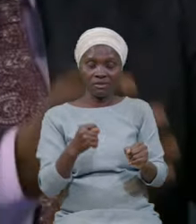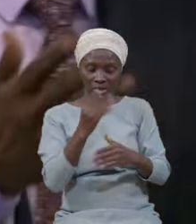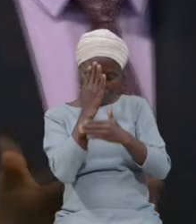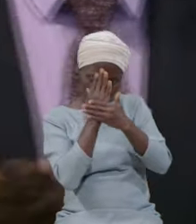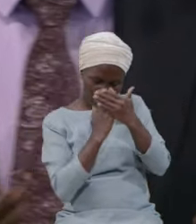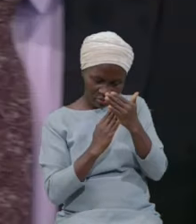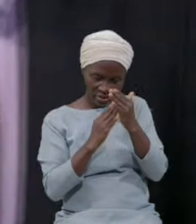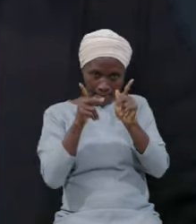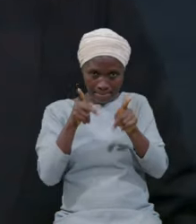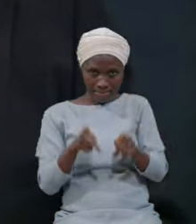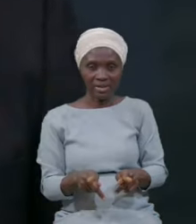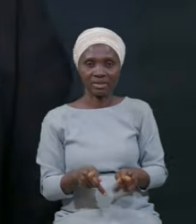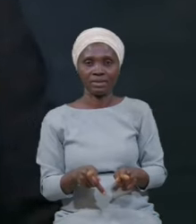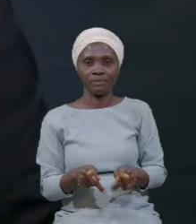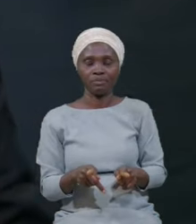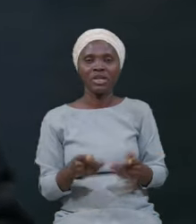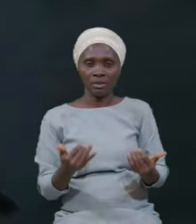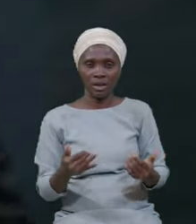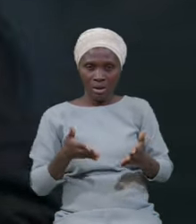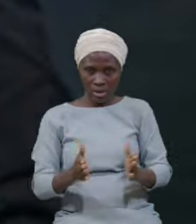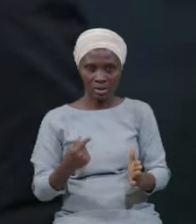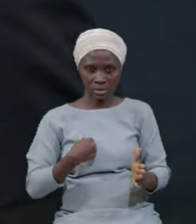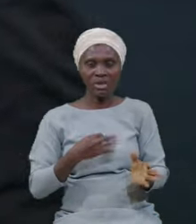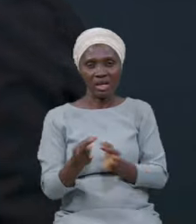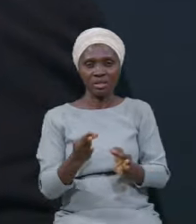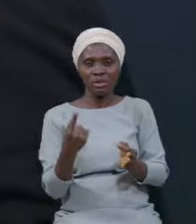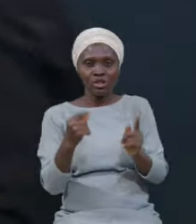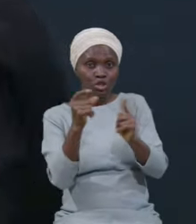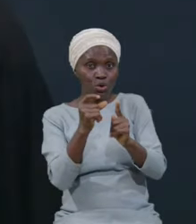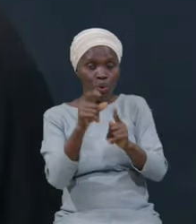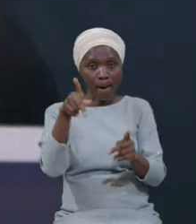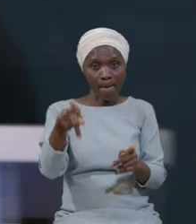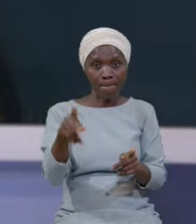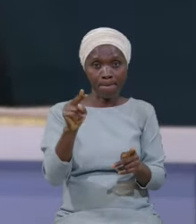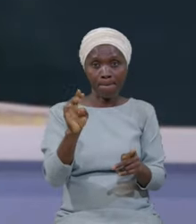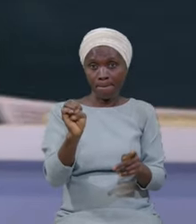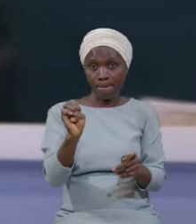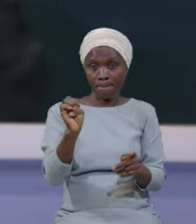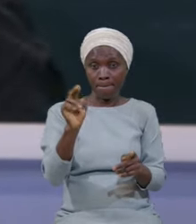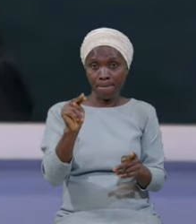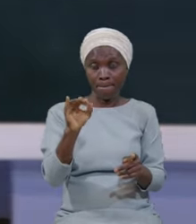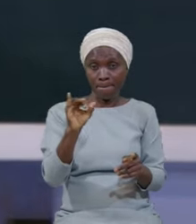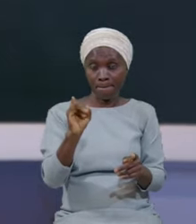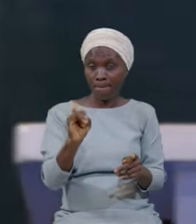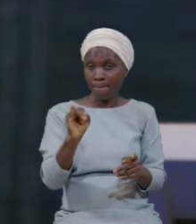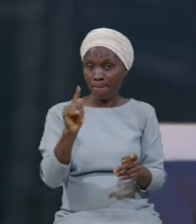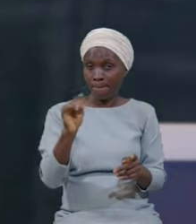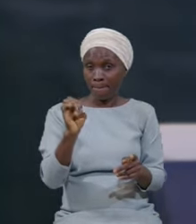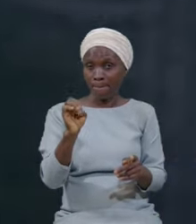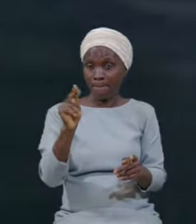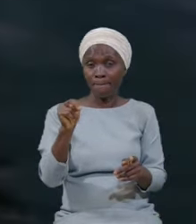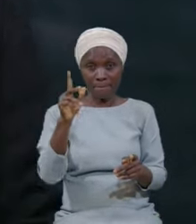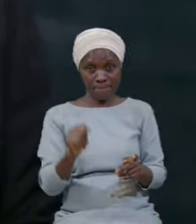me explain the word penitent. The word penitent means the repentant one. The one that